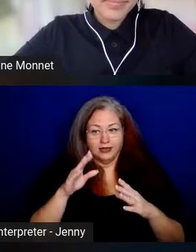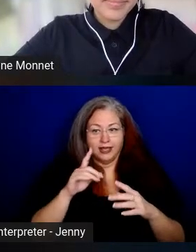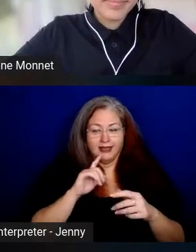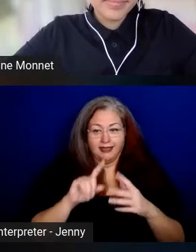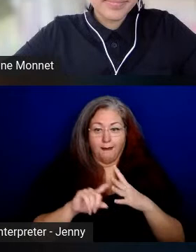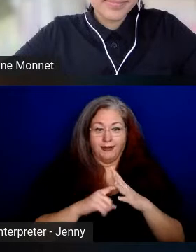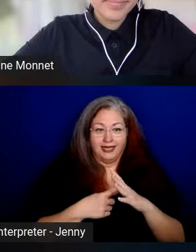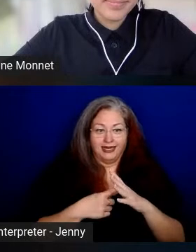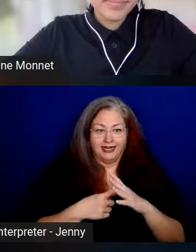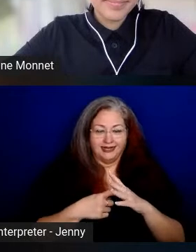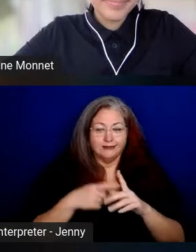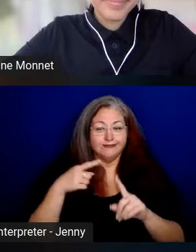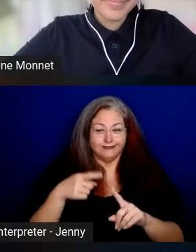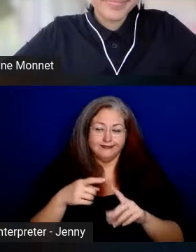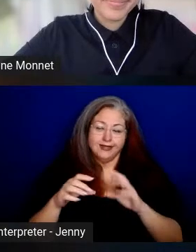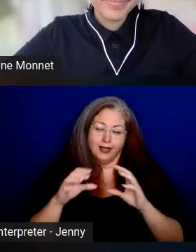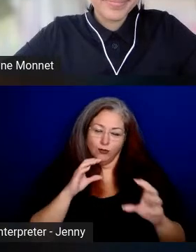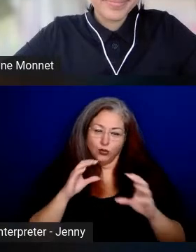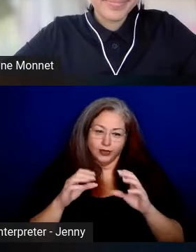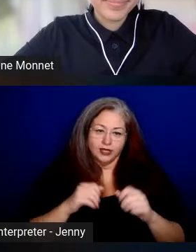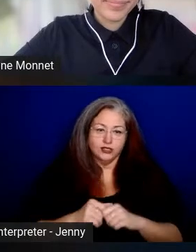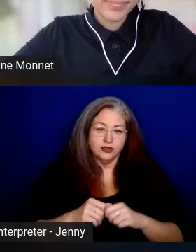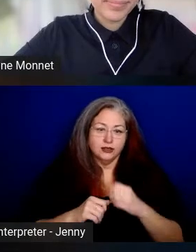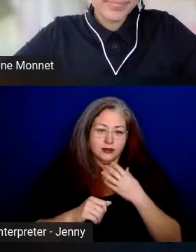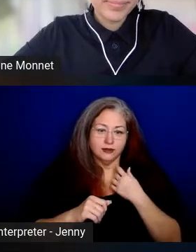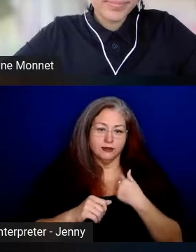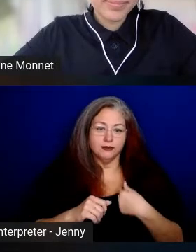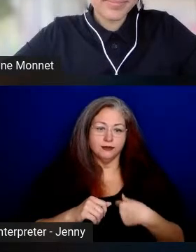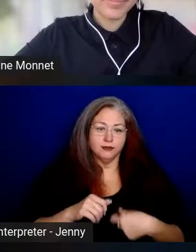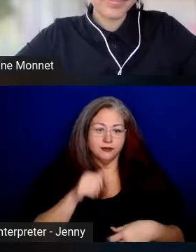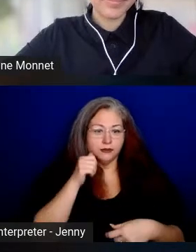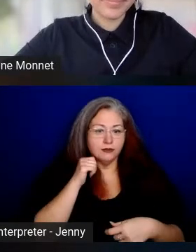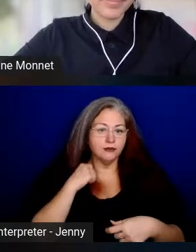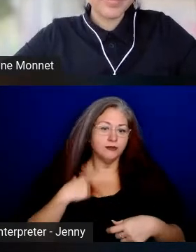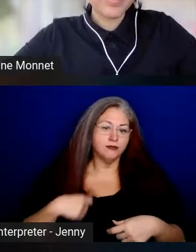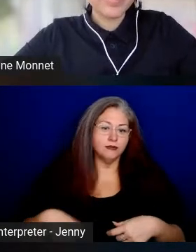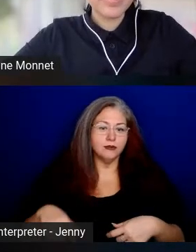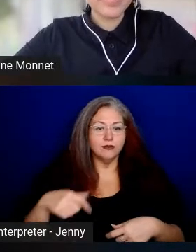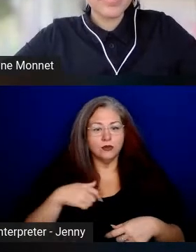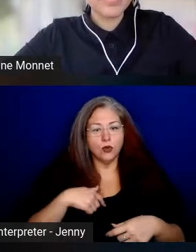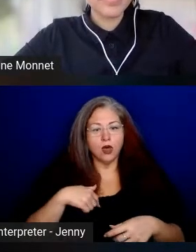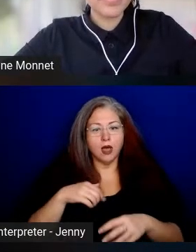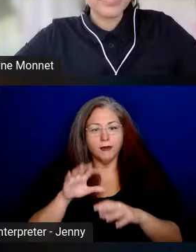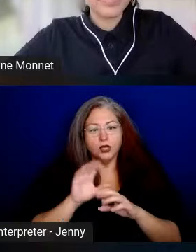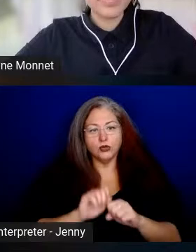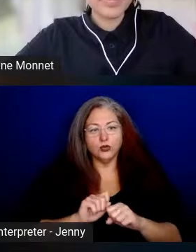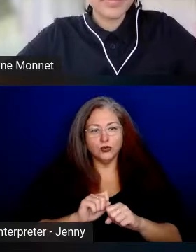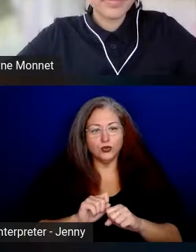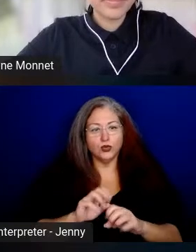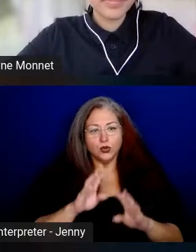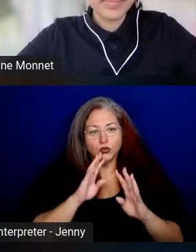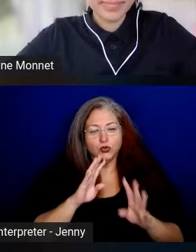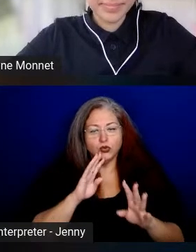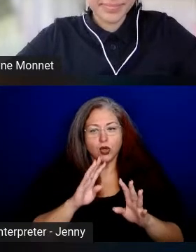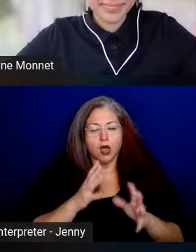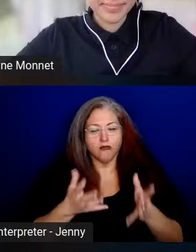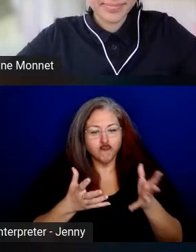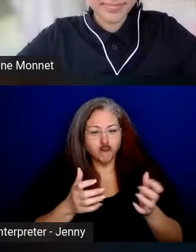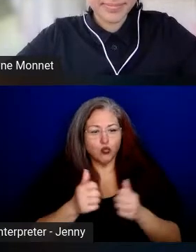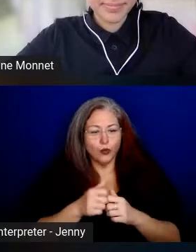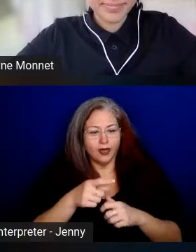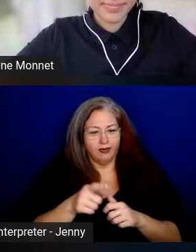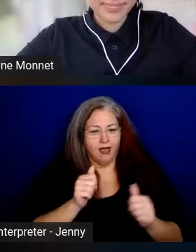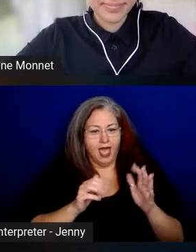was the communication. I was used to talk with my protagonist and gaining